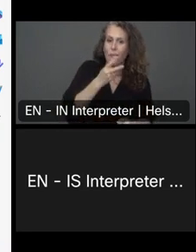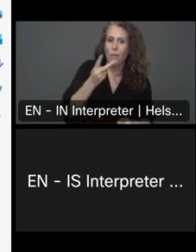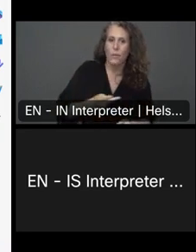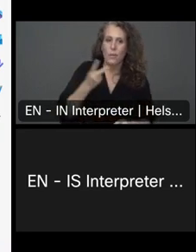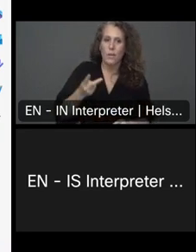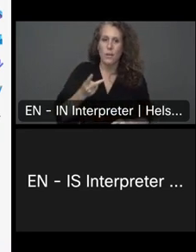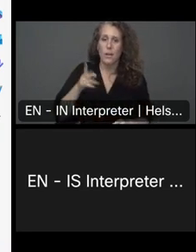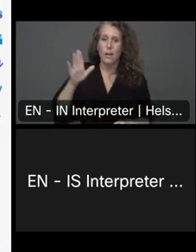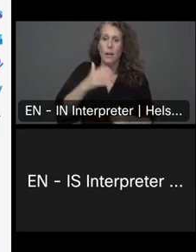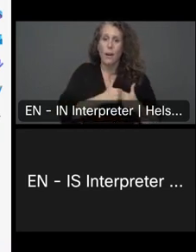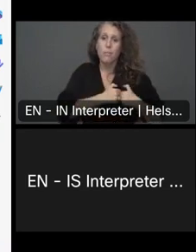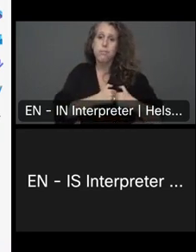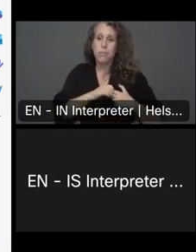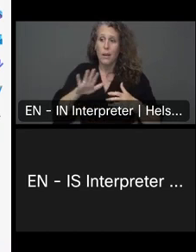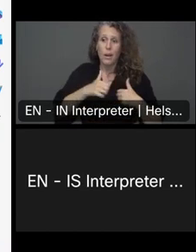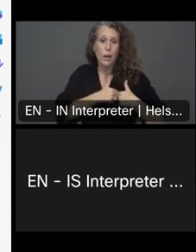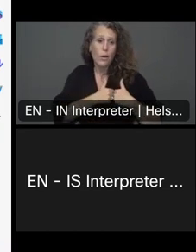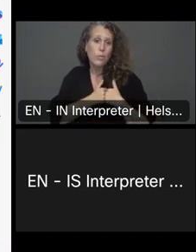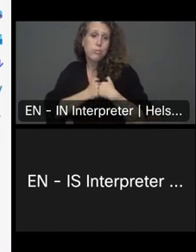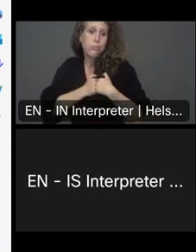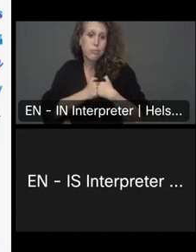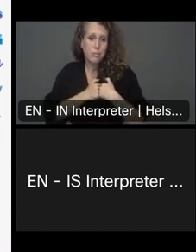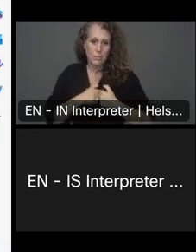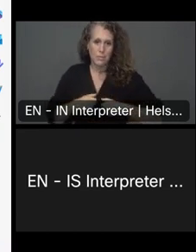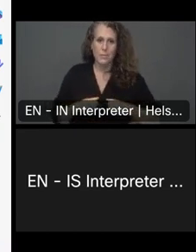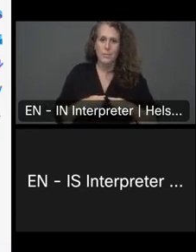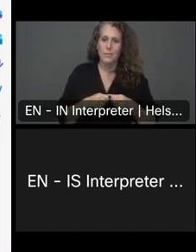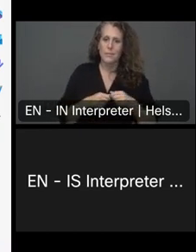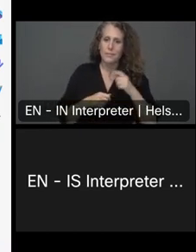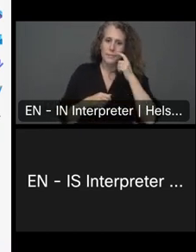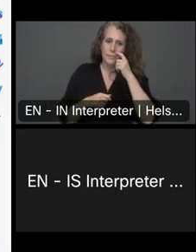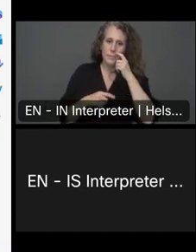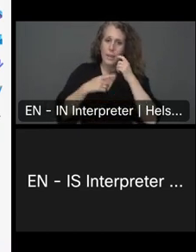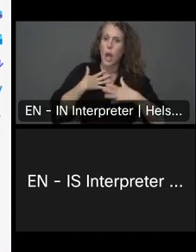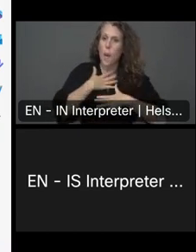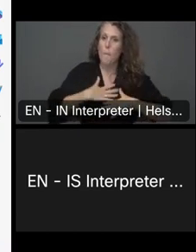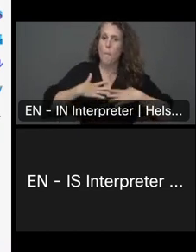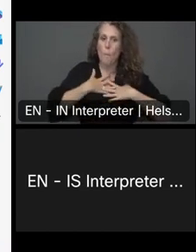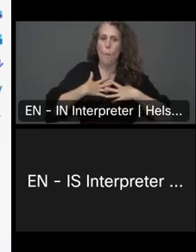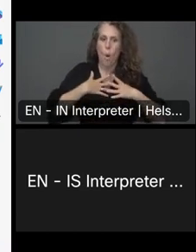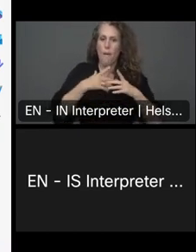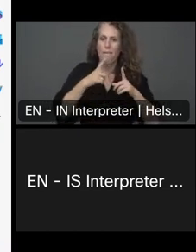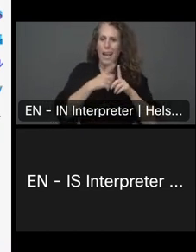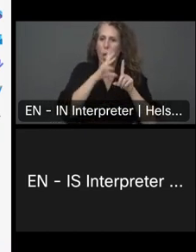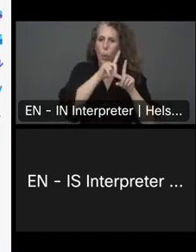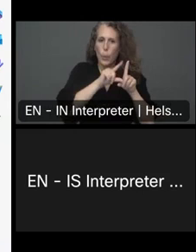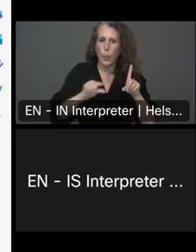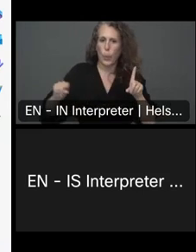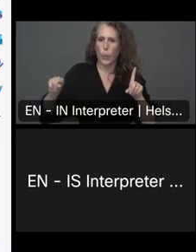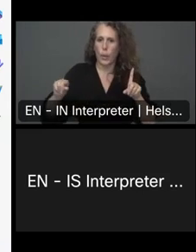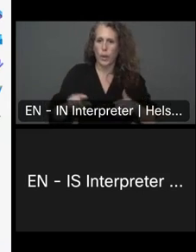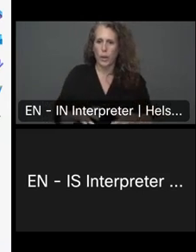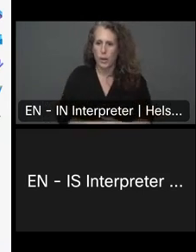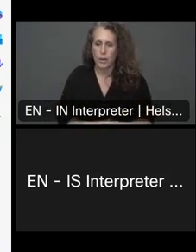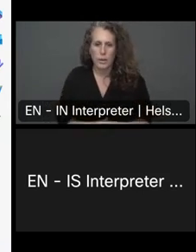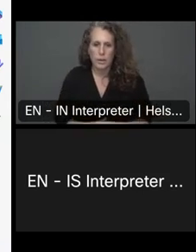boo, can shed its emotive force, becoming a purely grammatical superlative in a given language. In other cases, such as